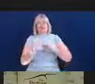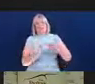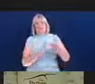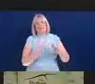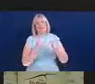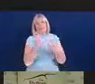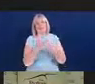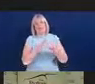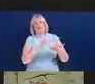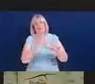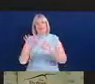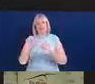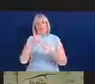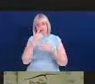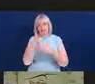that can help.